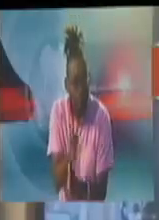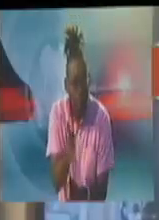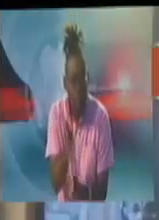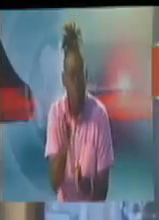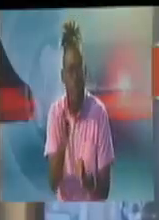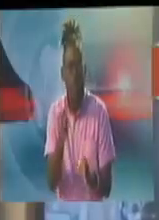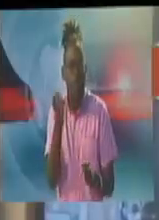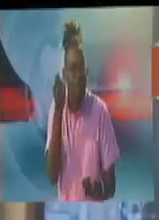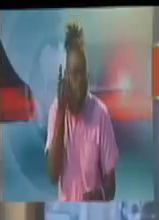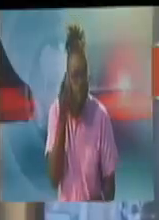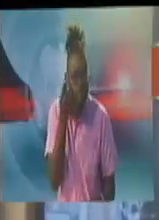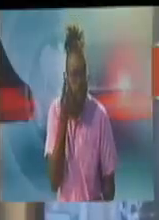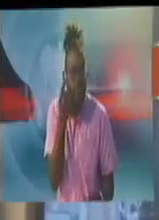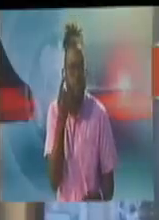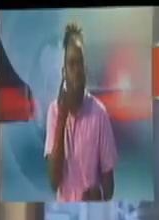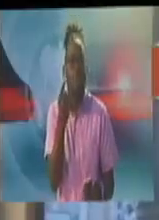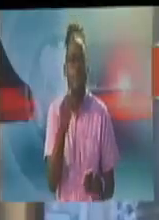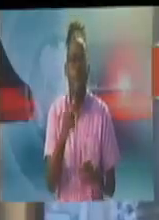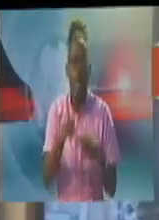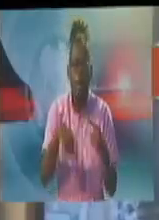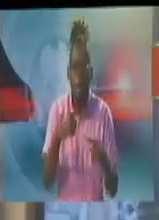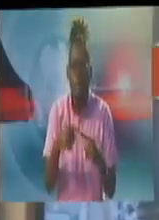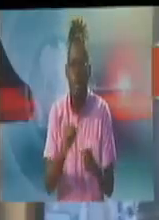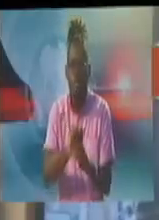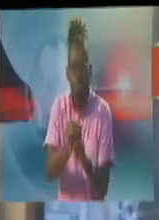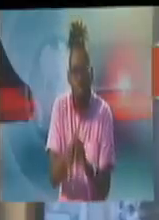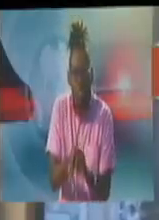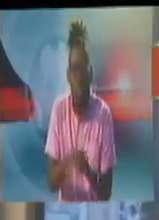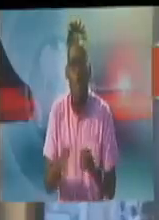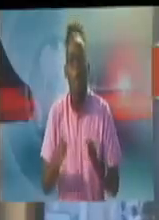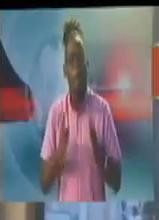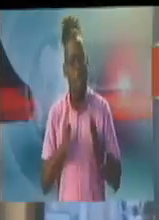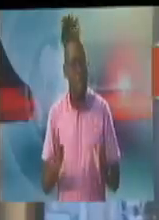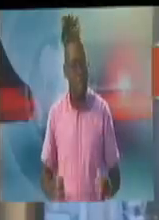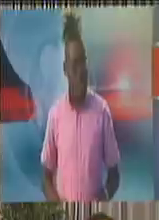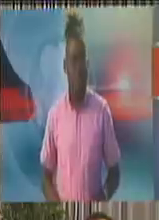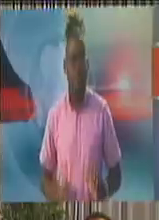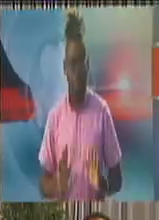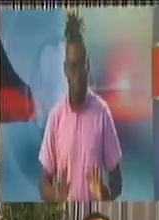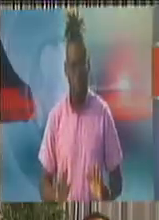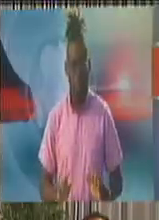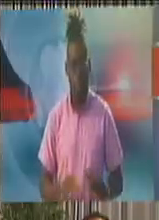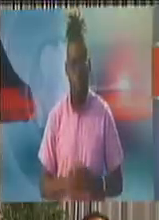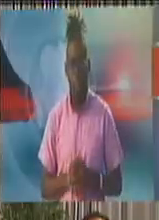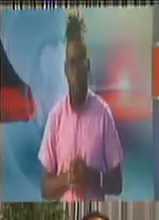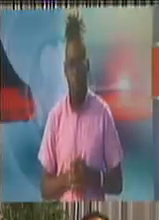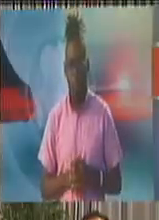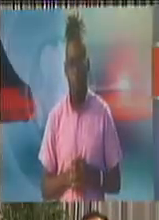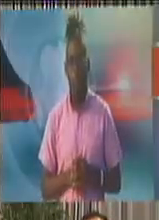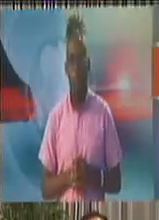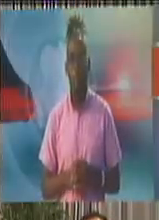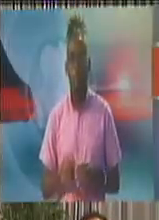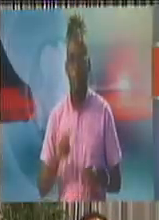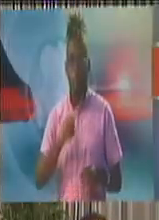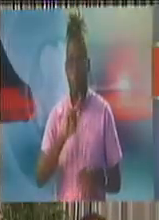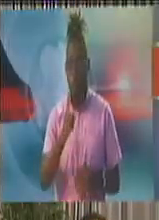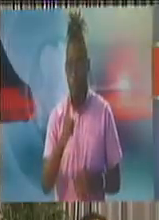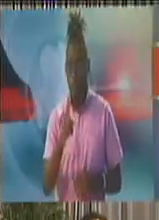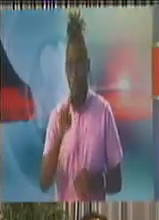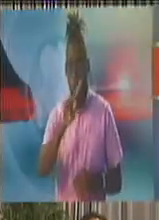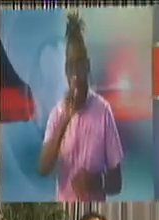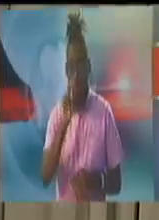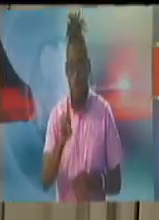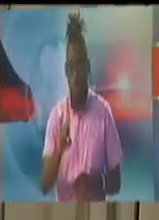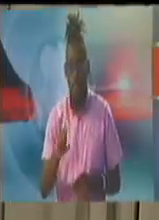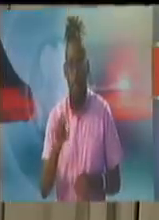the impact of this virus on the human body? Sure. Okay, just to answer the first question, the answer is yes,